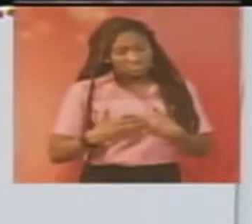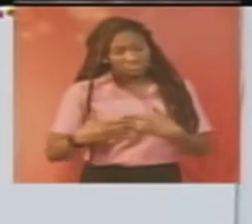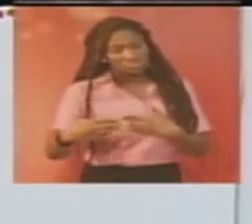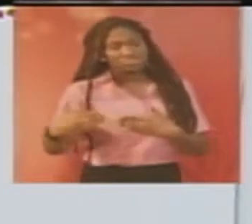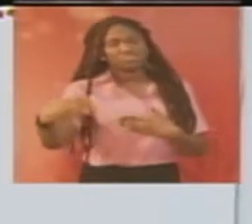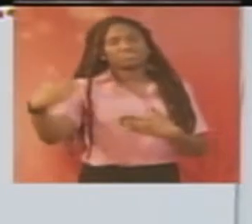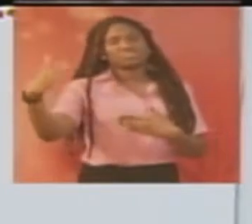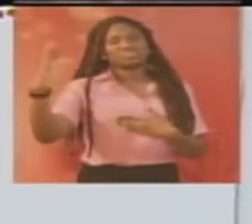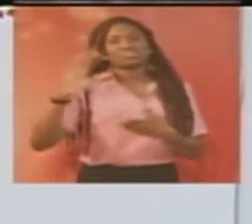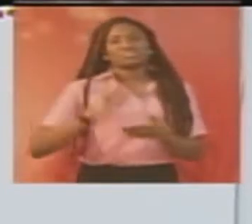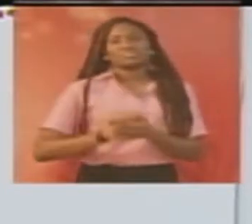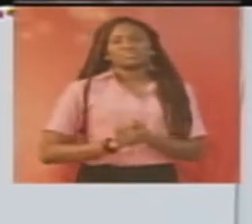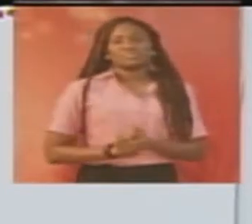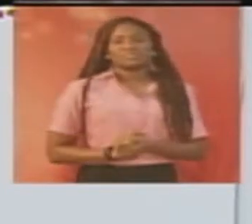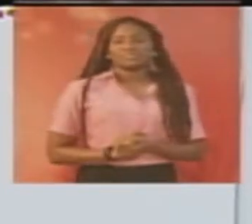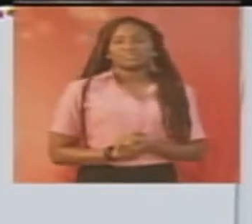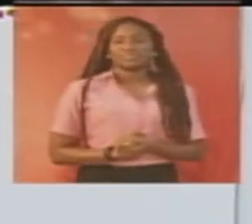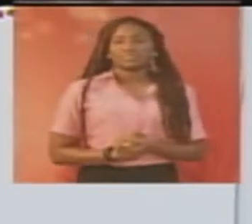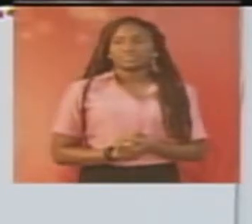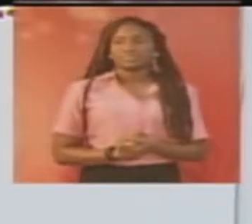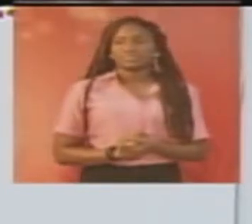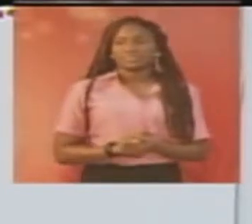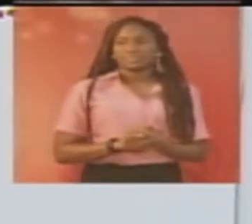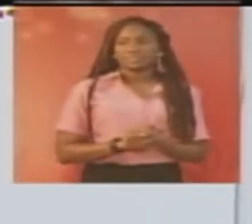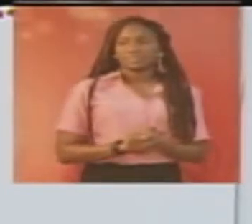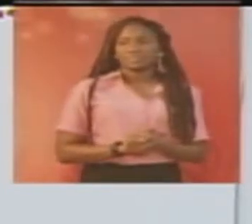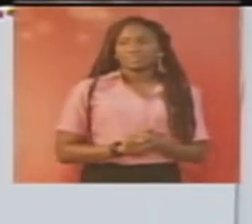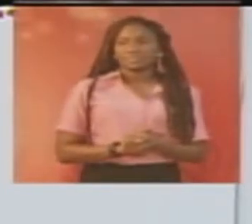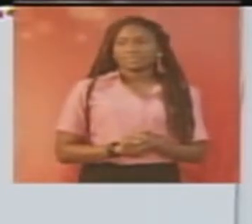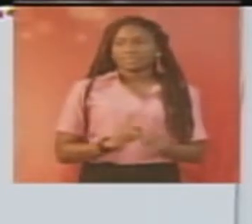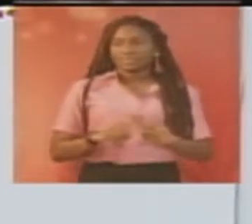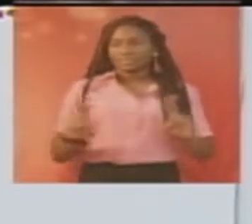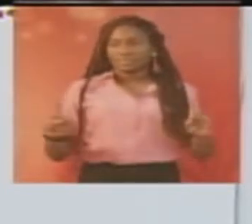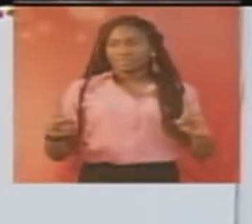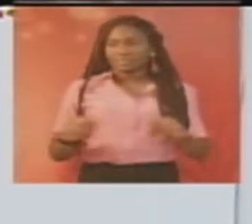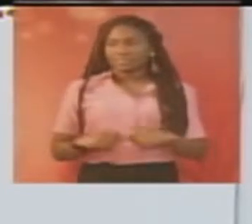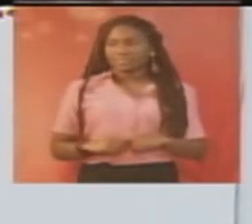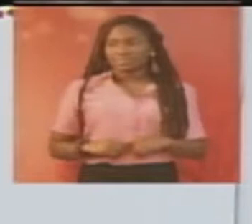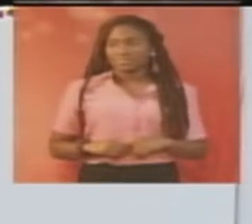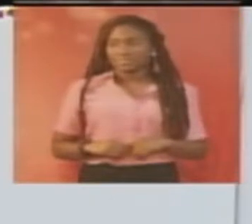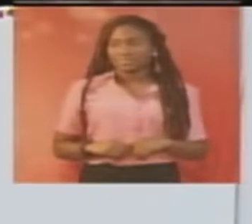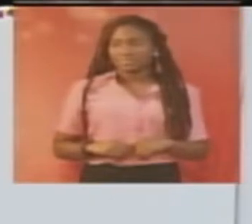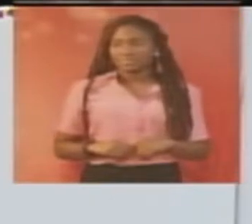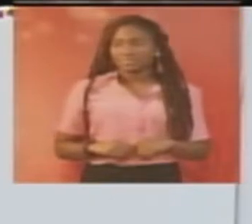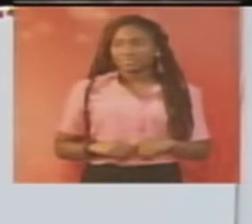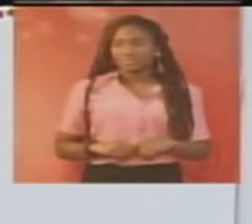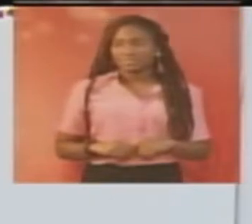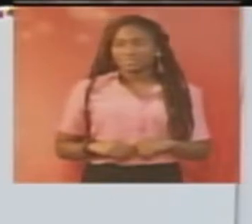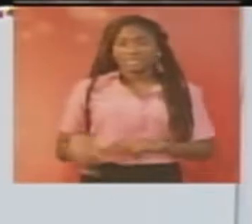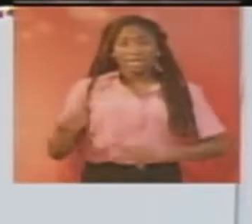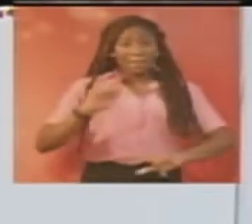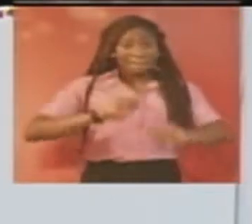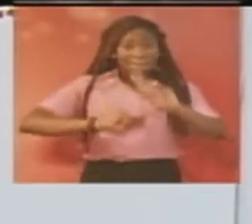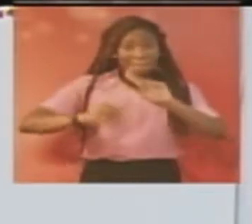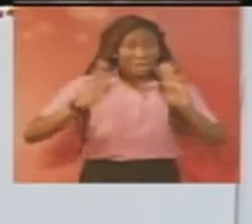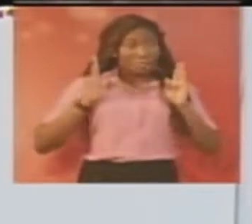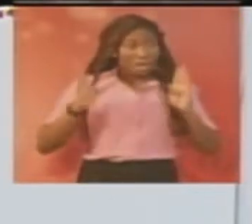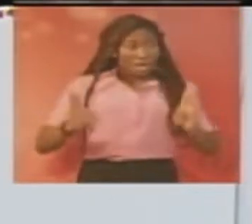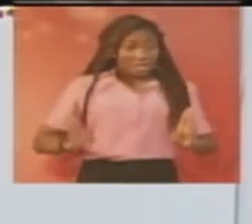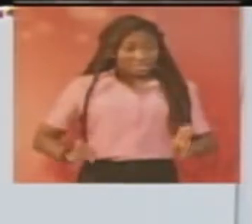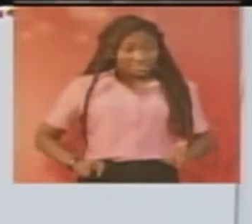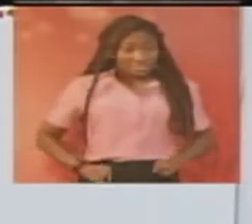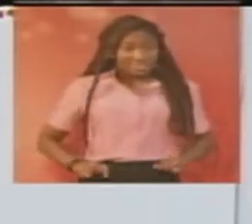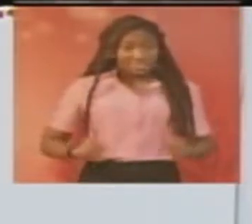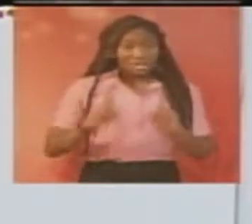all the variants that emerge. However, what the other side of it is the human response now. What